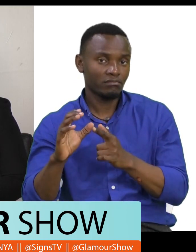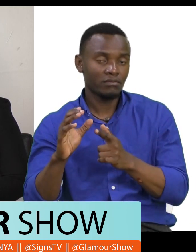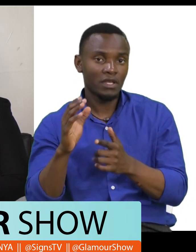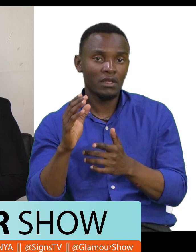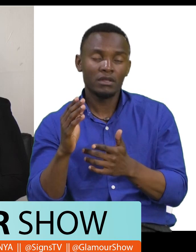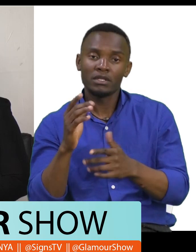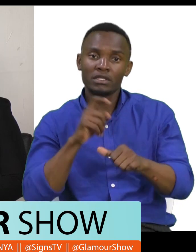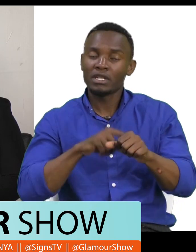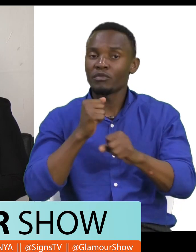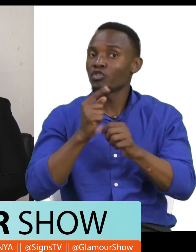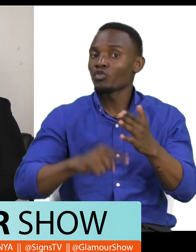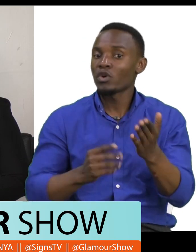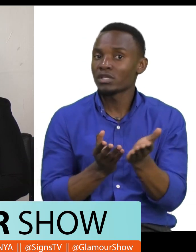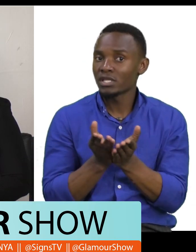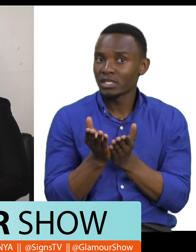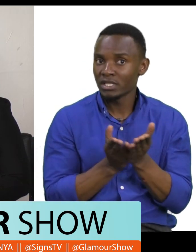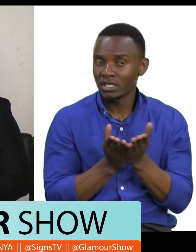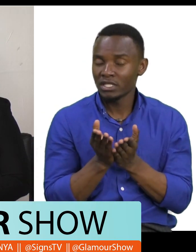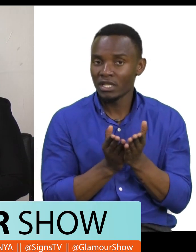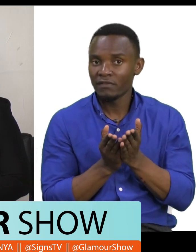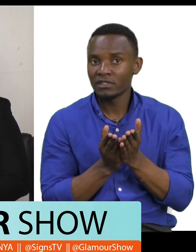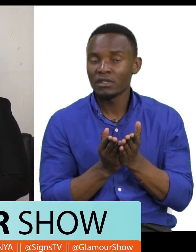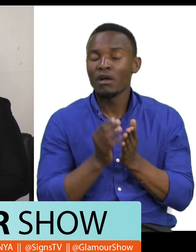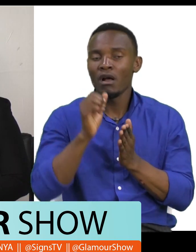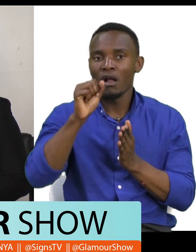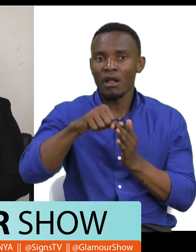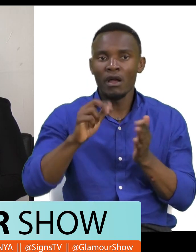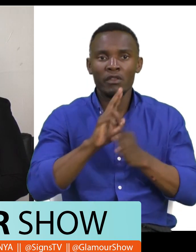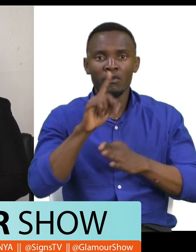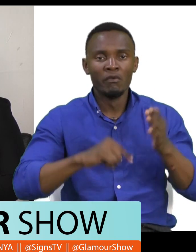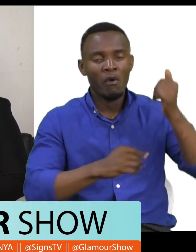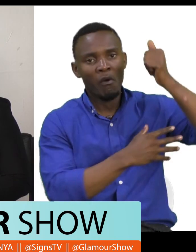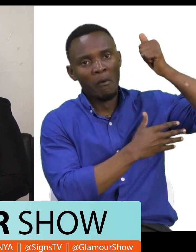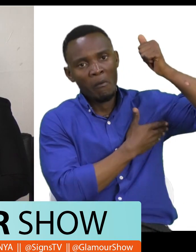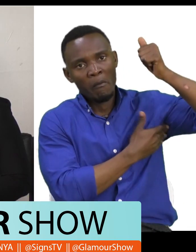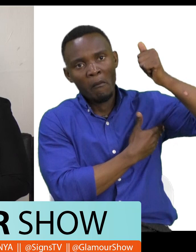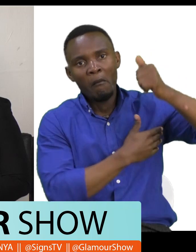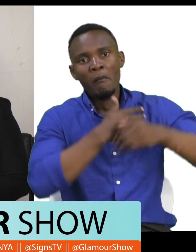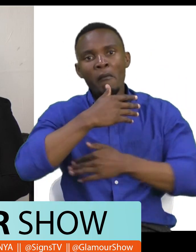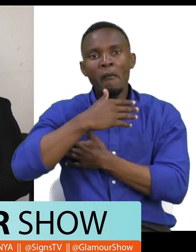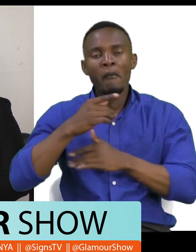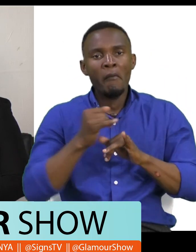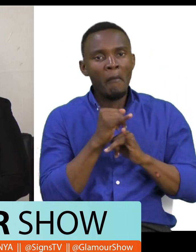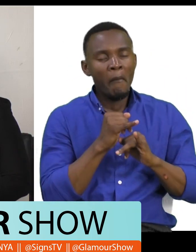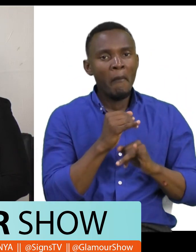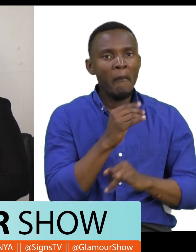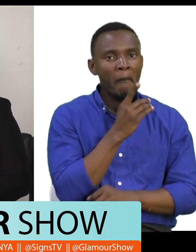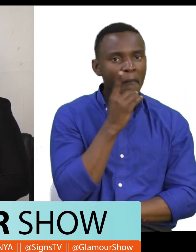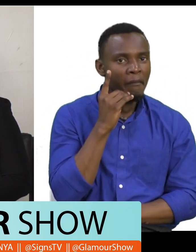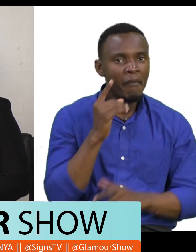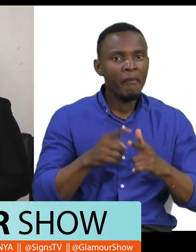when maybe you're carrying out the service, so you can apply that talcum powder to absorb the moisture.